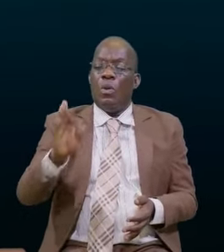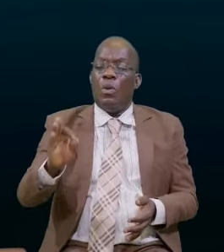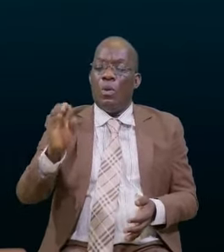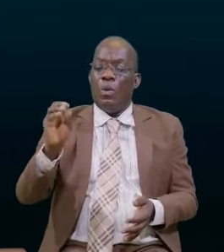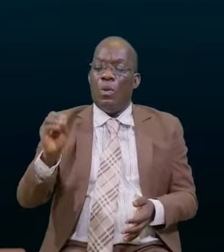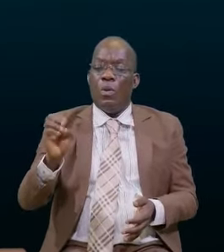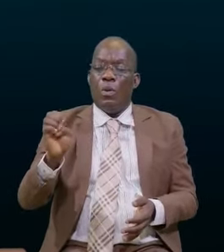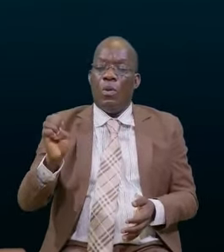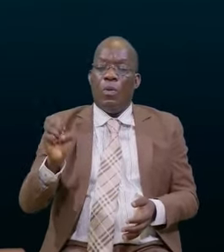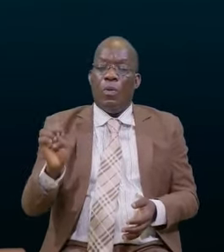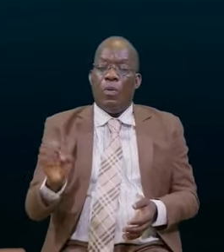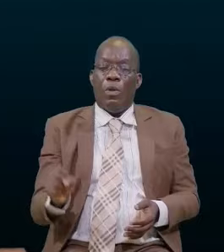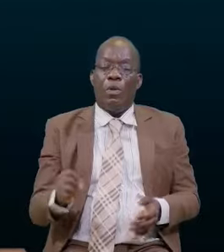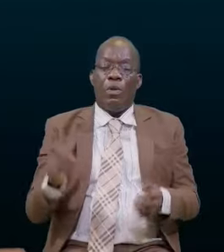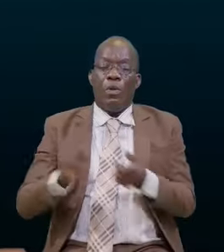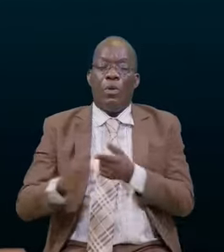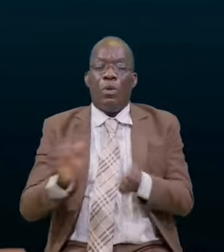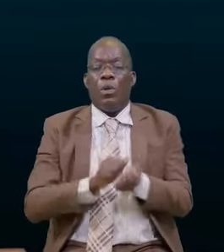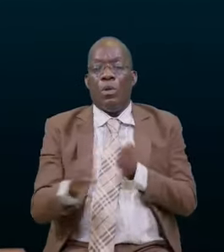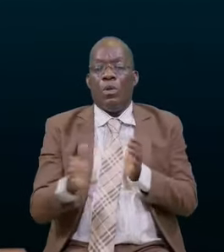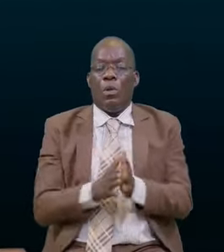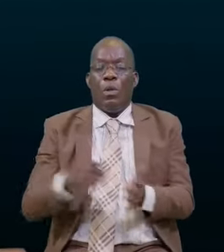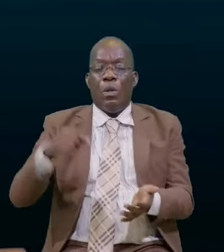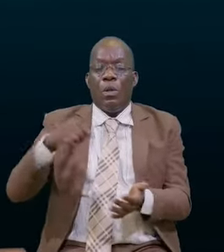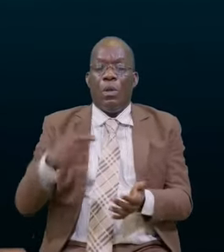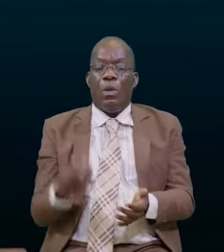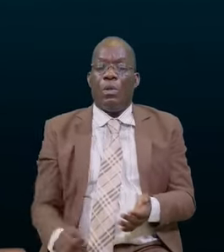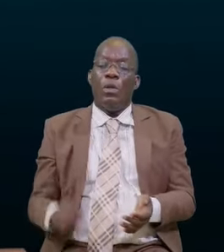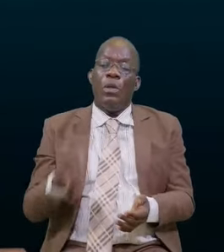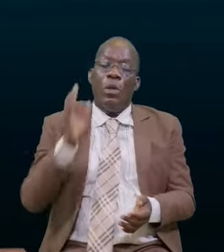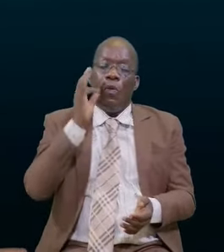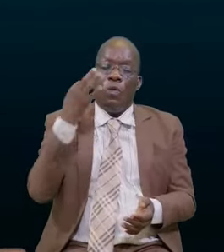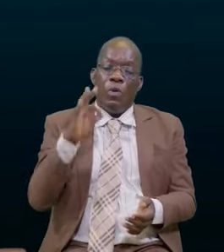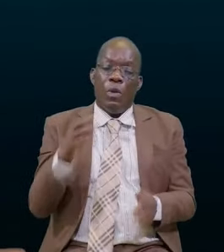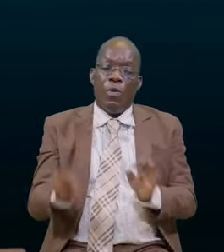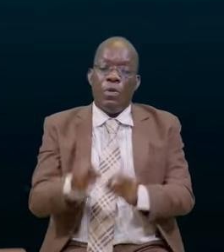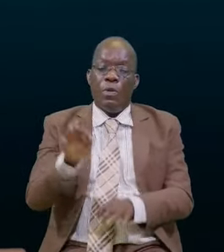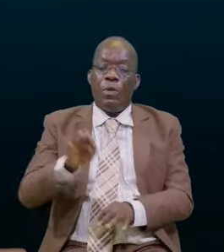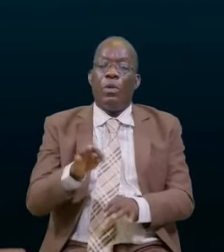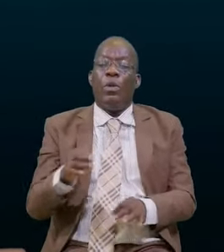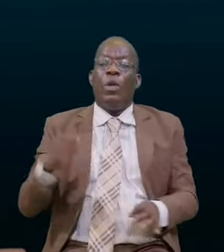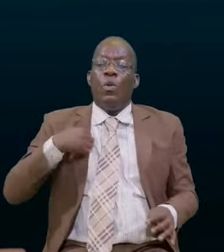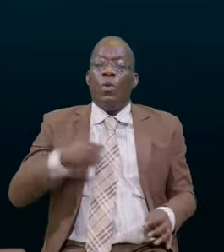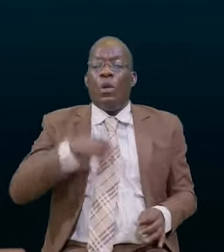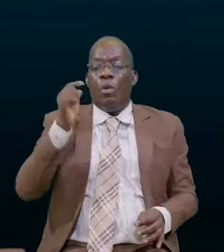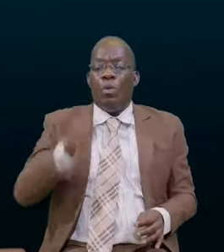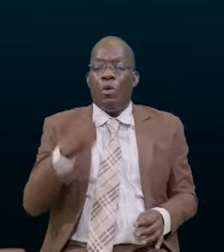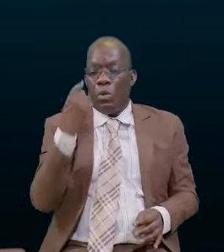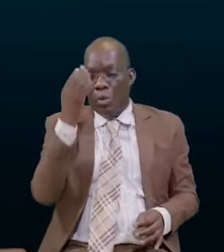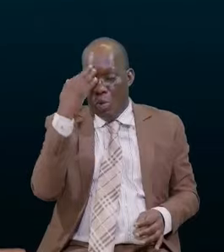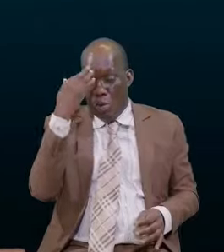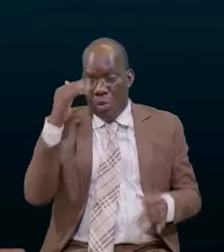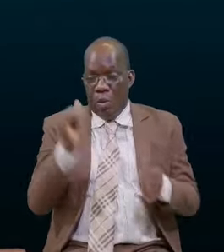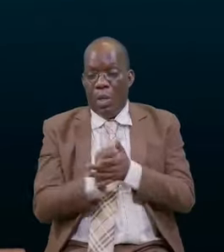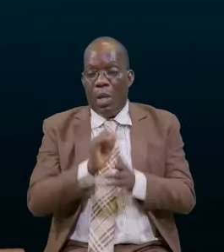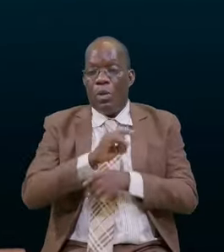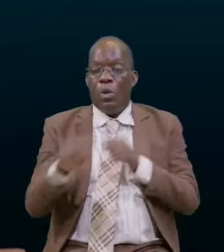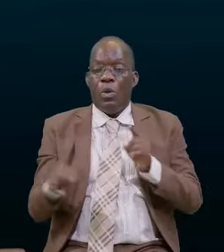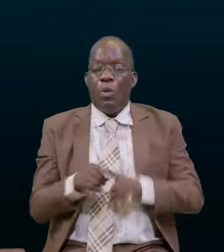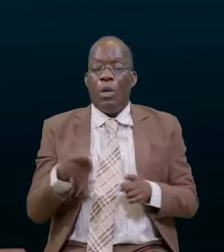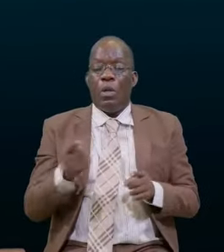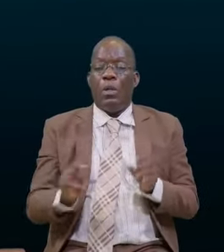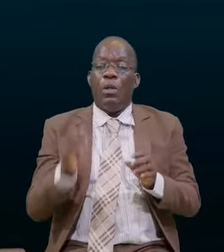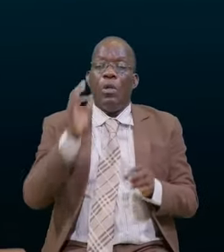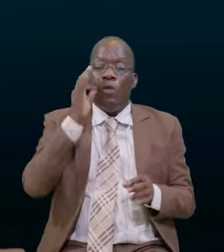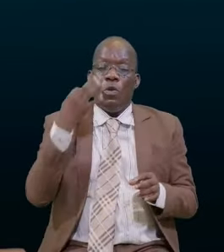spirit and we should really know that when the fruit of the spirit is taken away then on life will be left